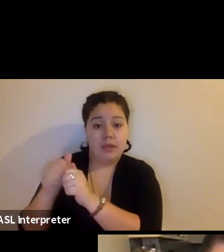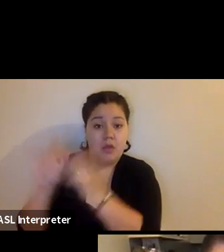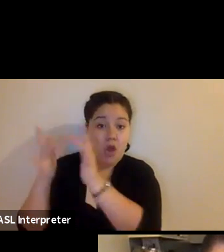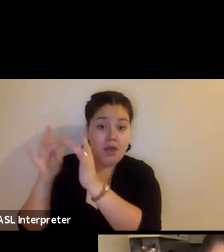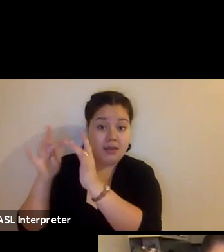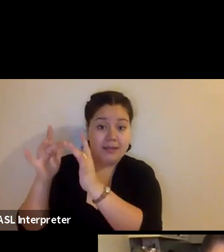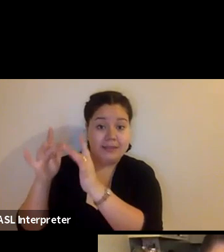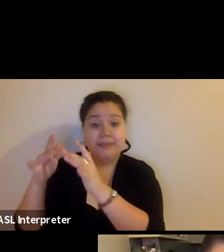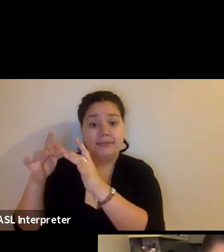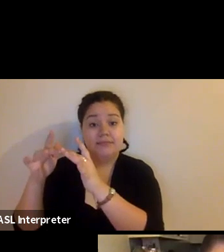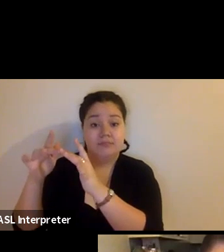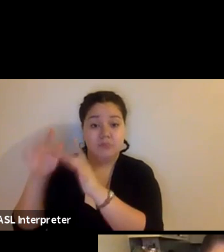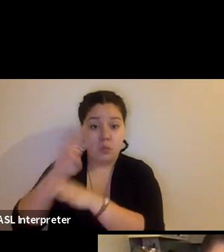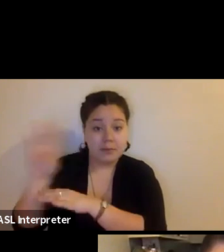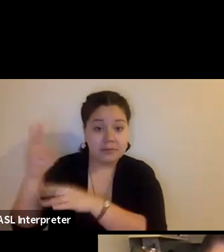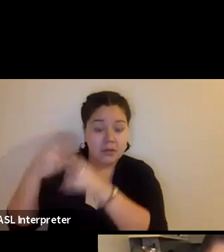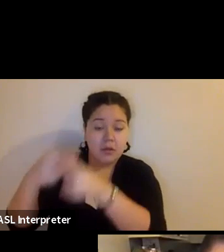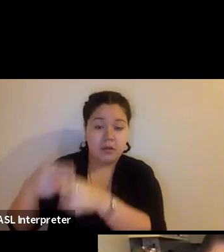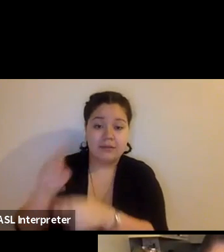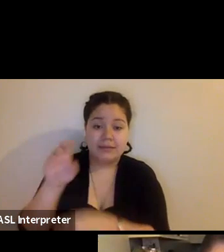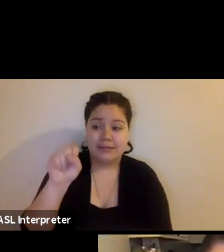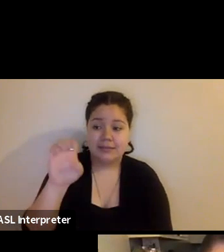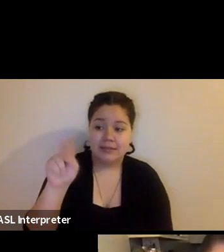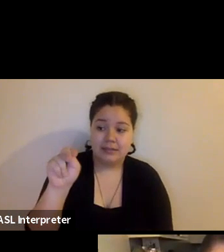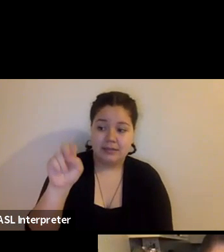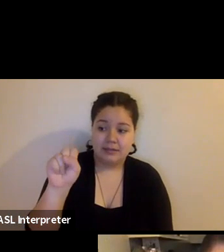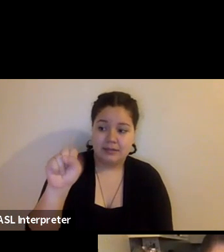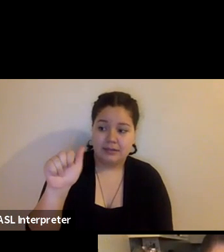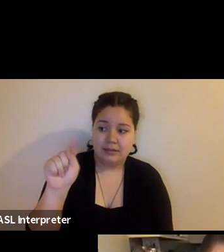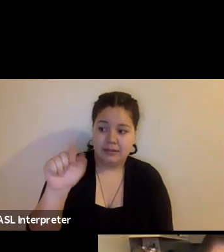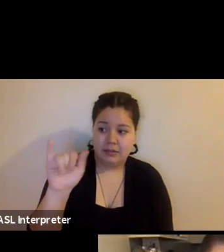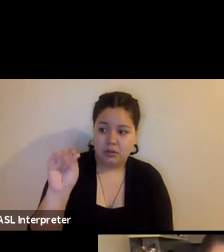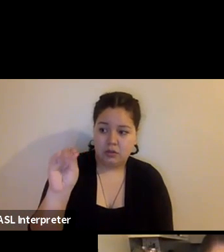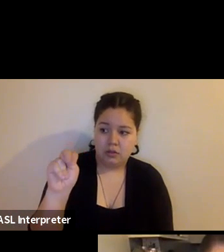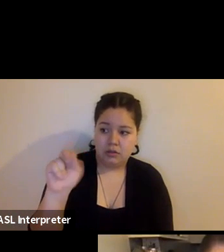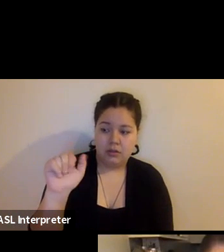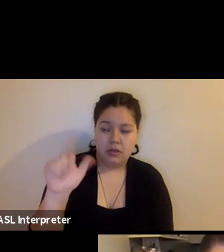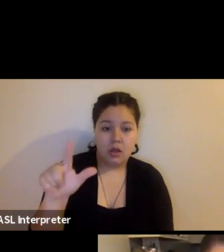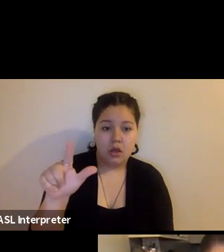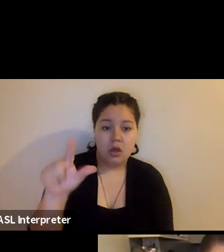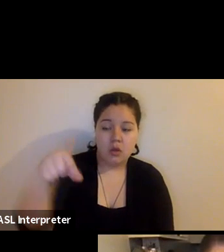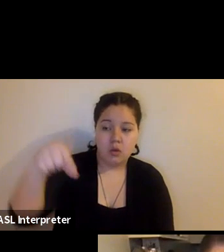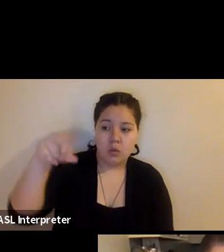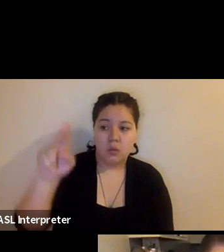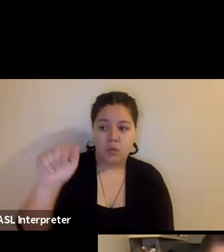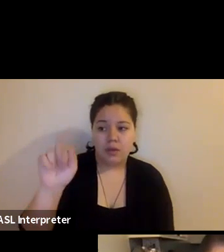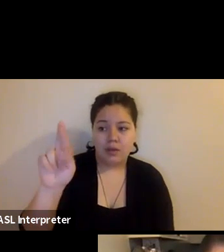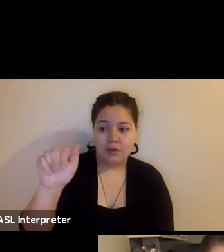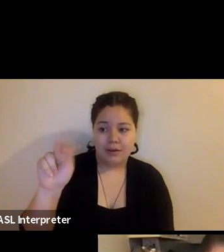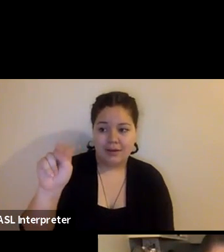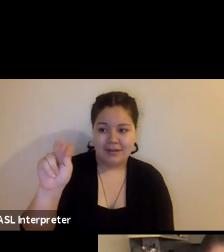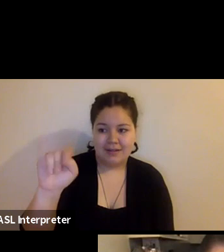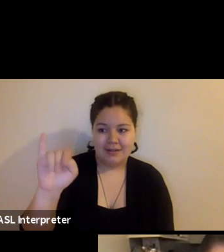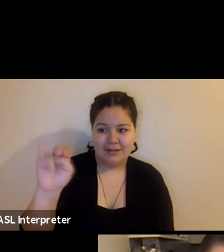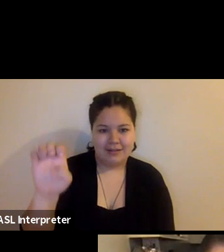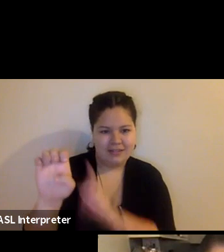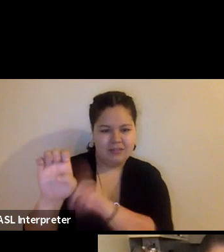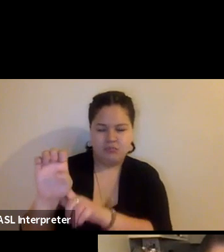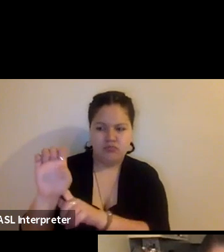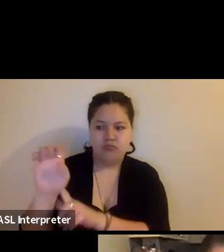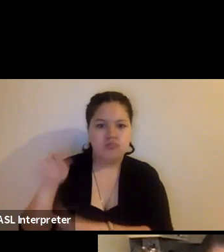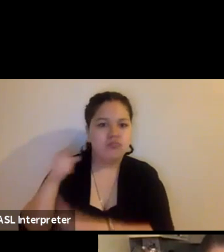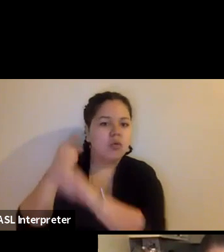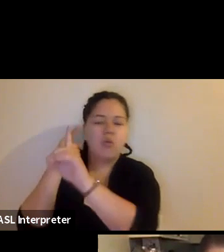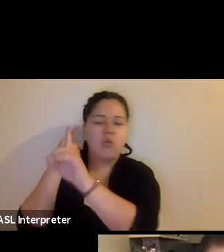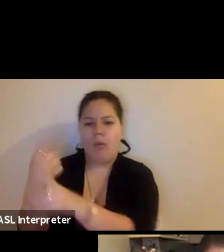which could be a place to kind of create some fabulosity in our own realities, but also help